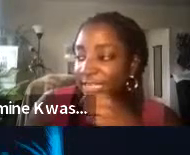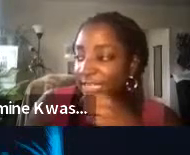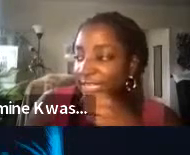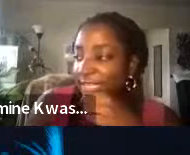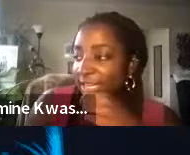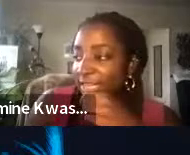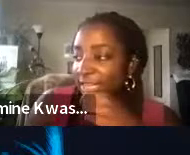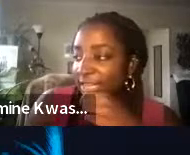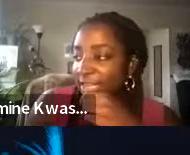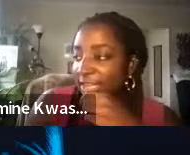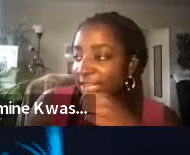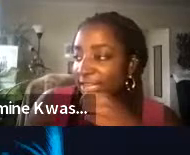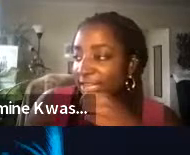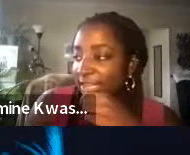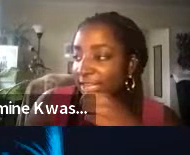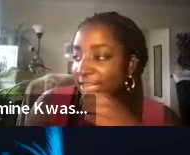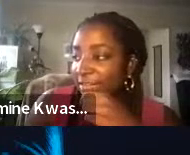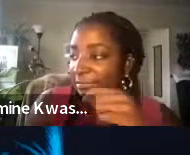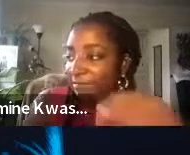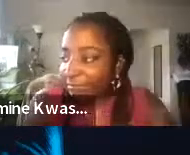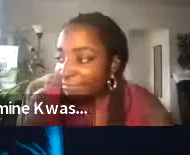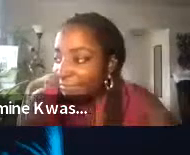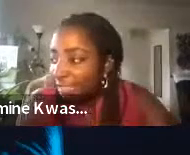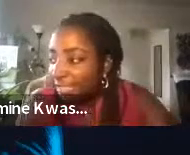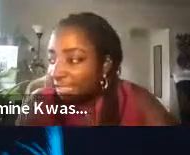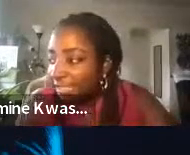length. And then,